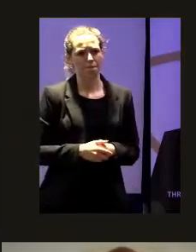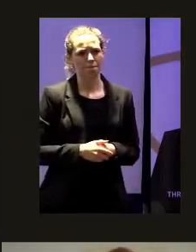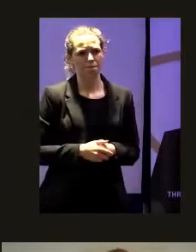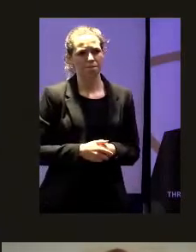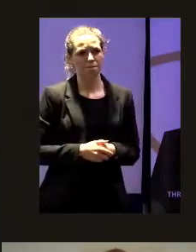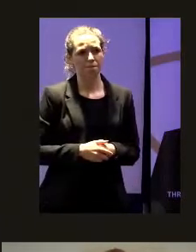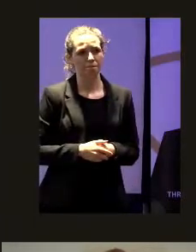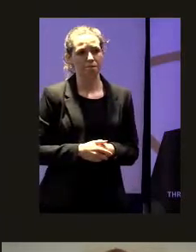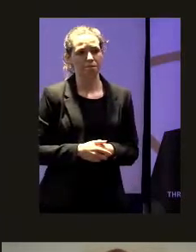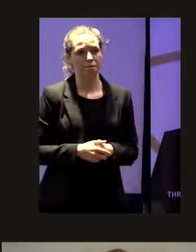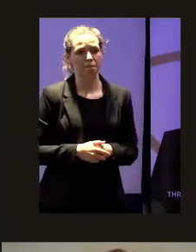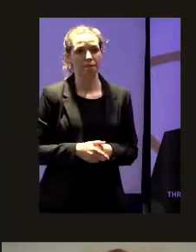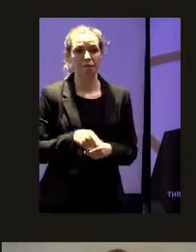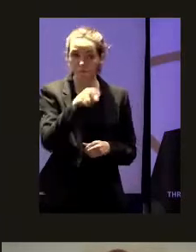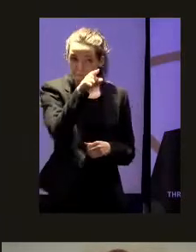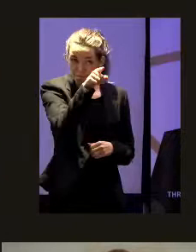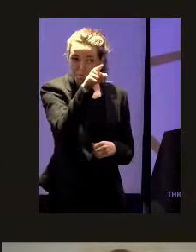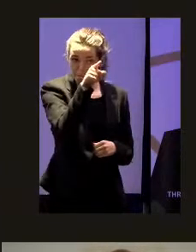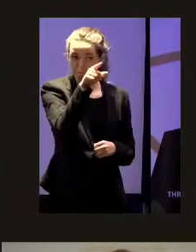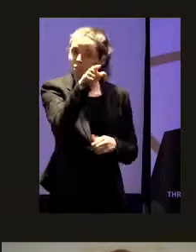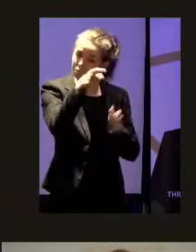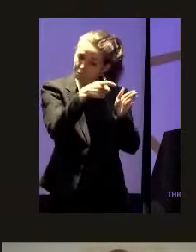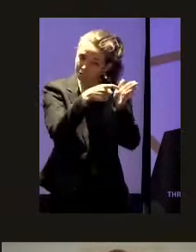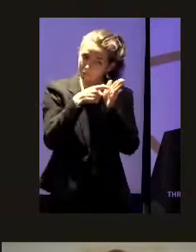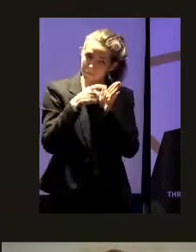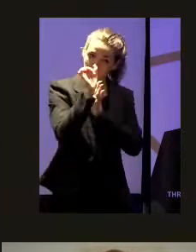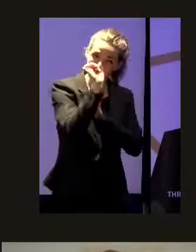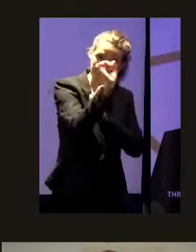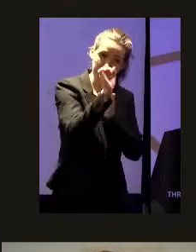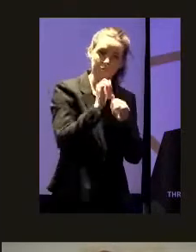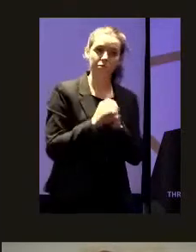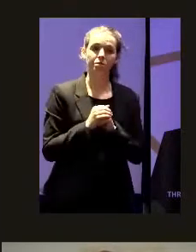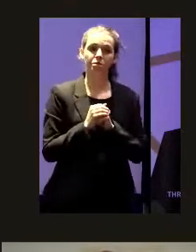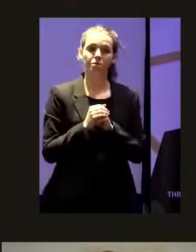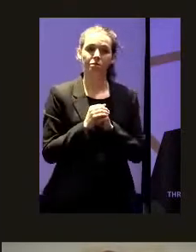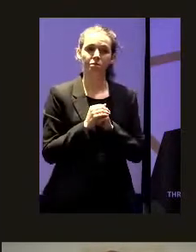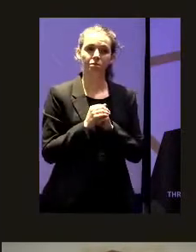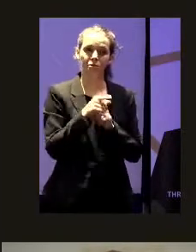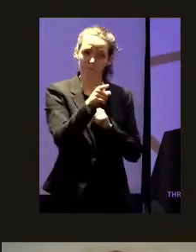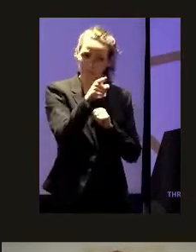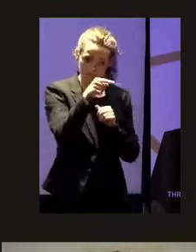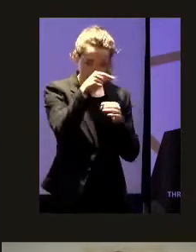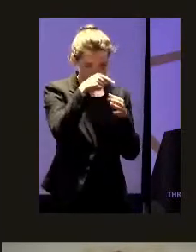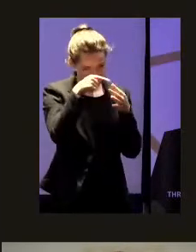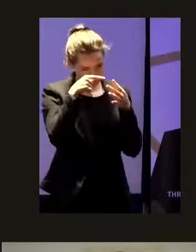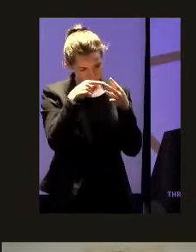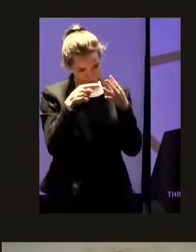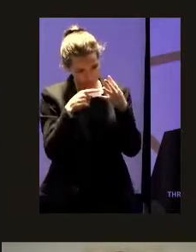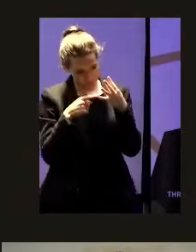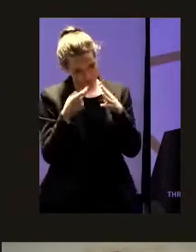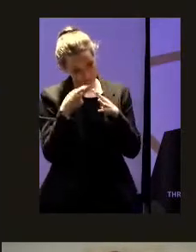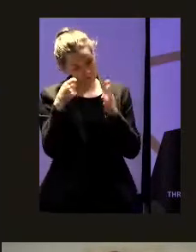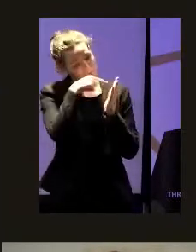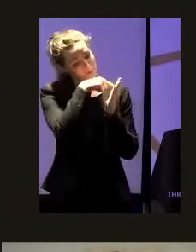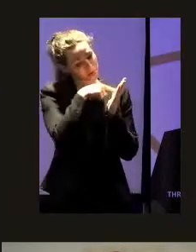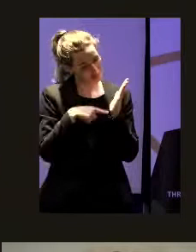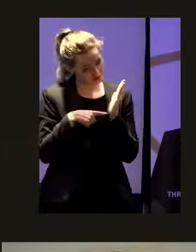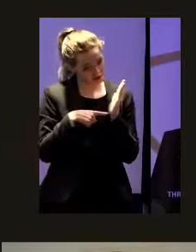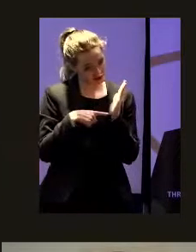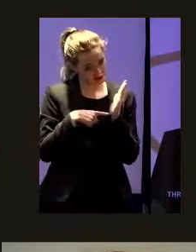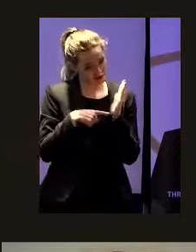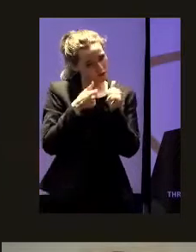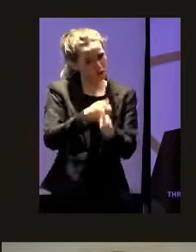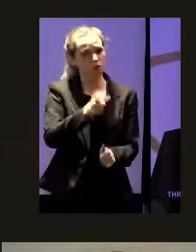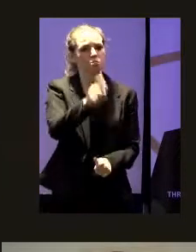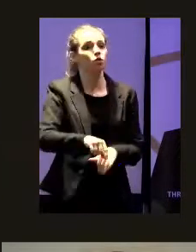required to ensure that you adhere to some of these policies, or you help us enhance